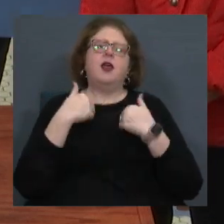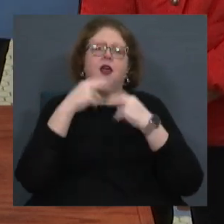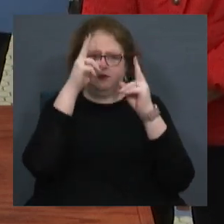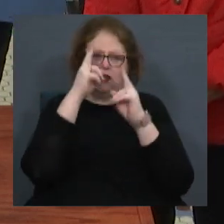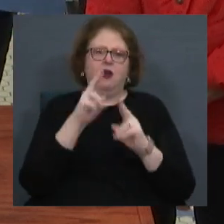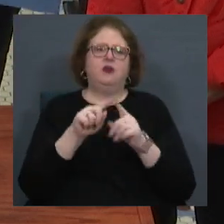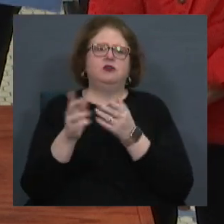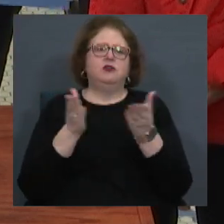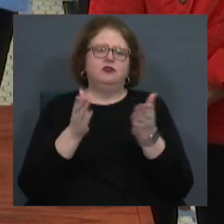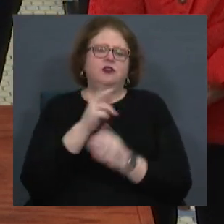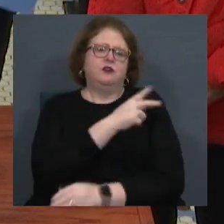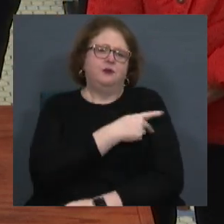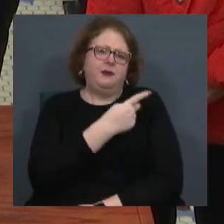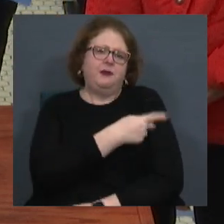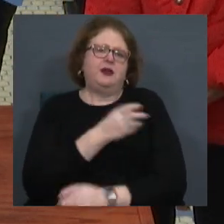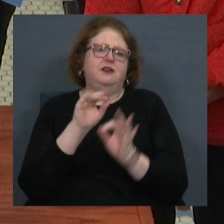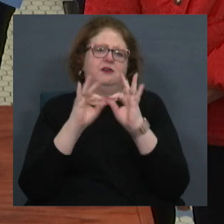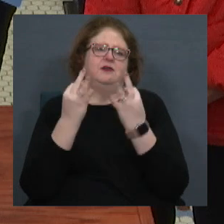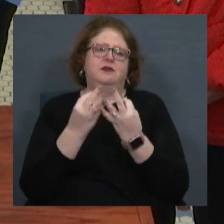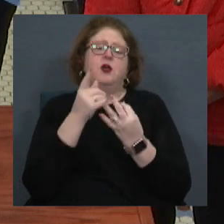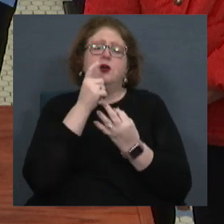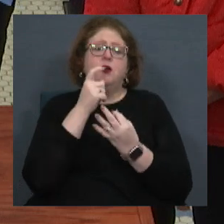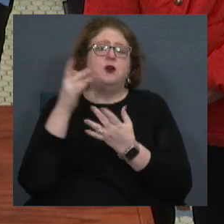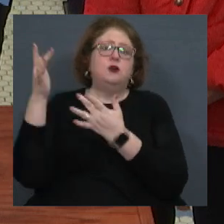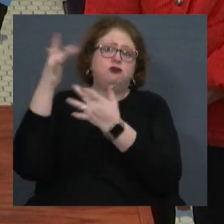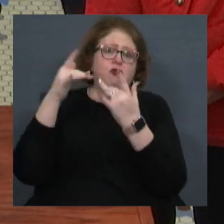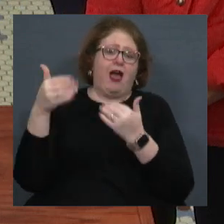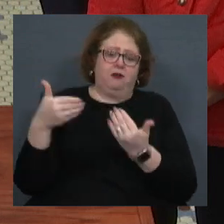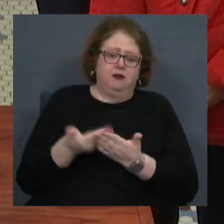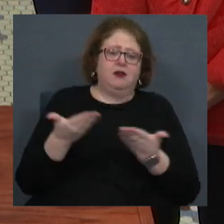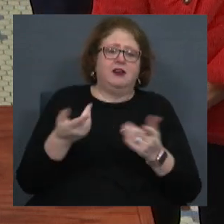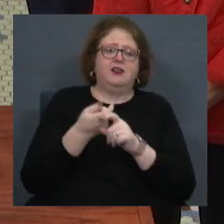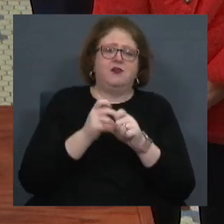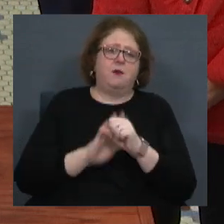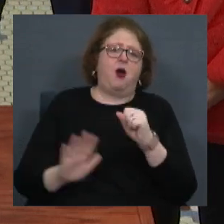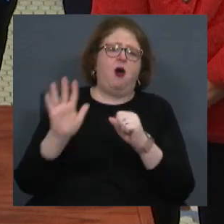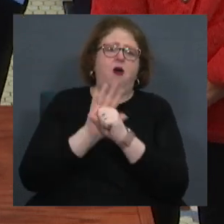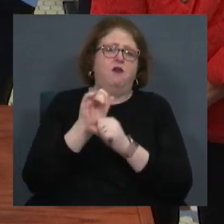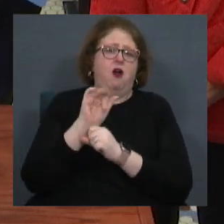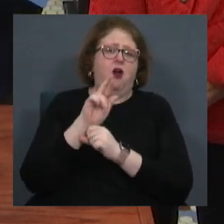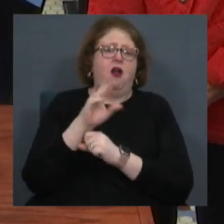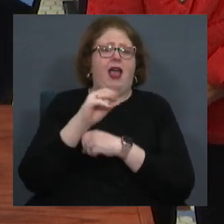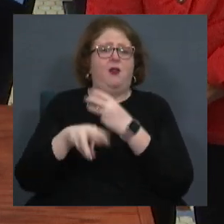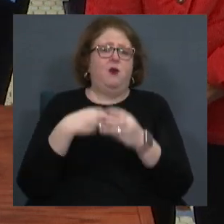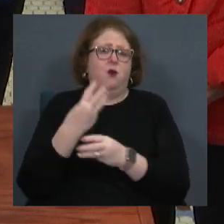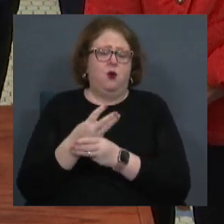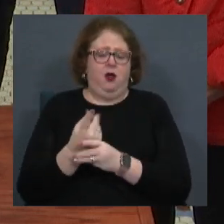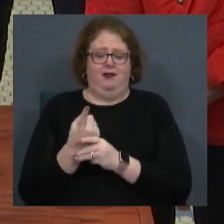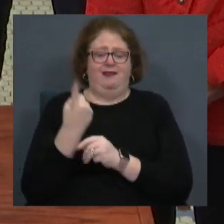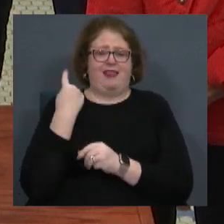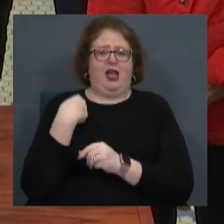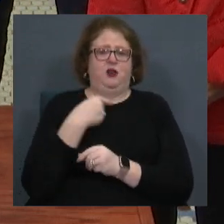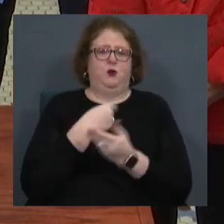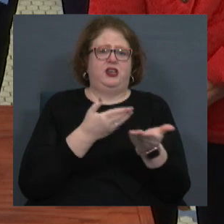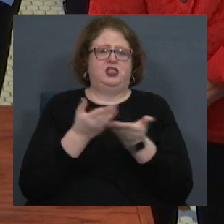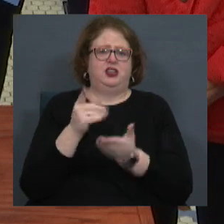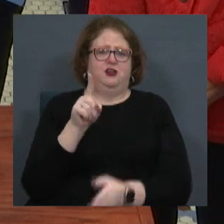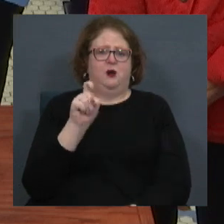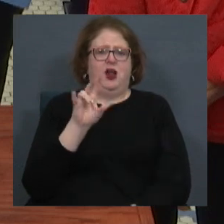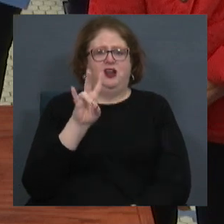from across Arkansas and around the world. Last year, we served 170 patients,